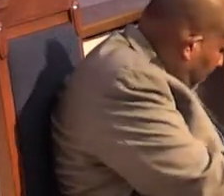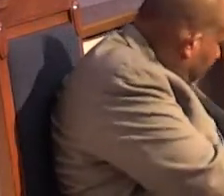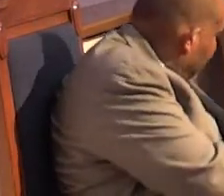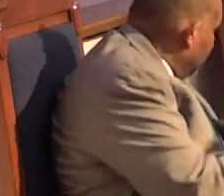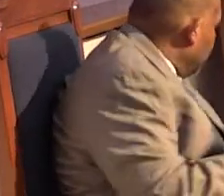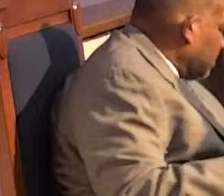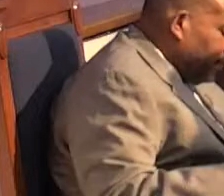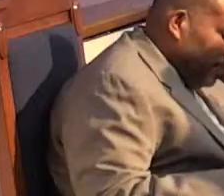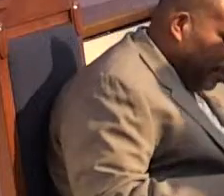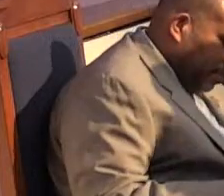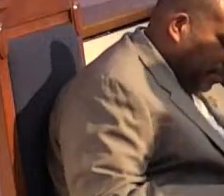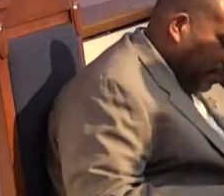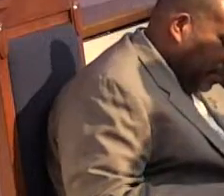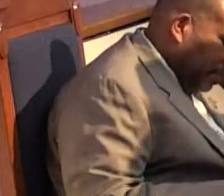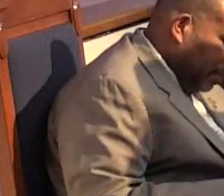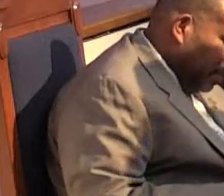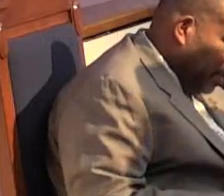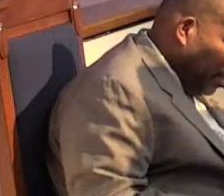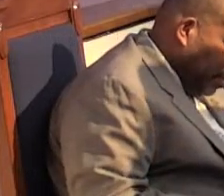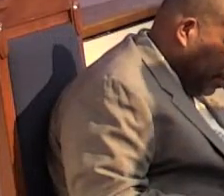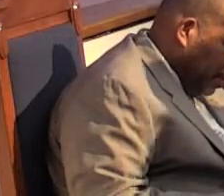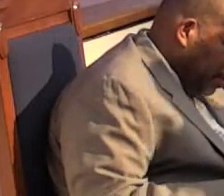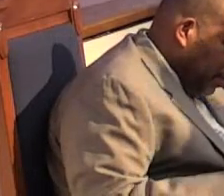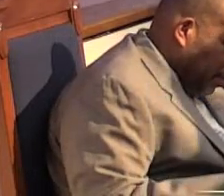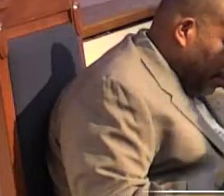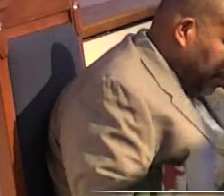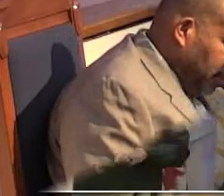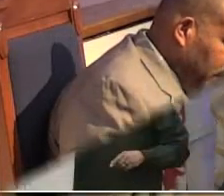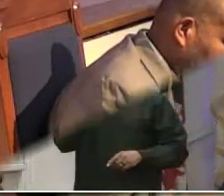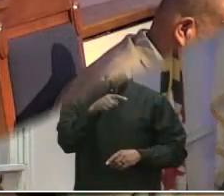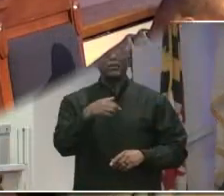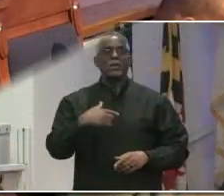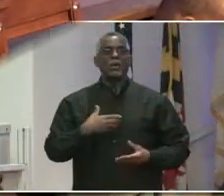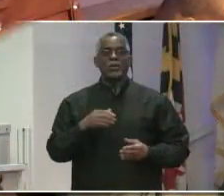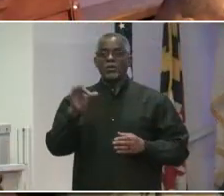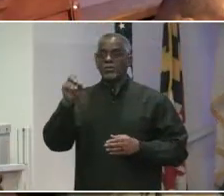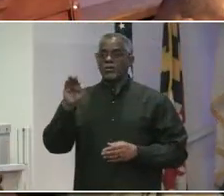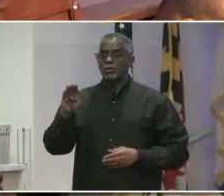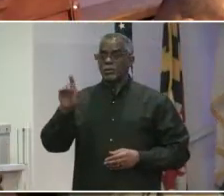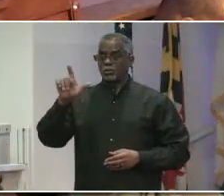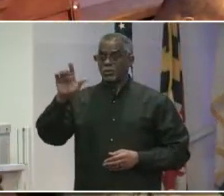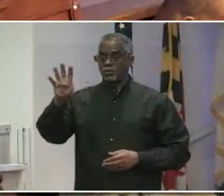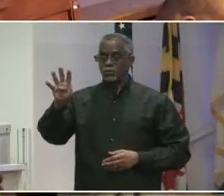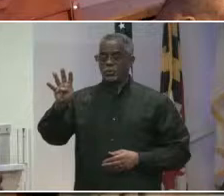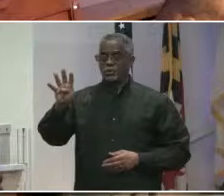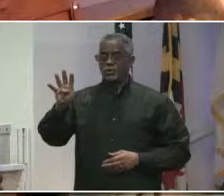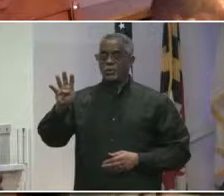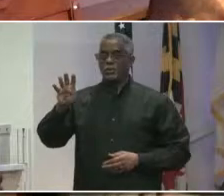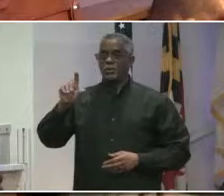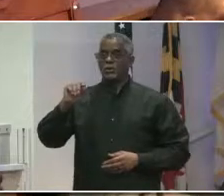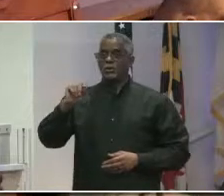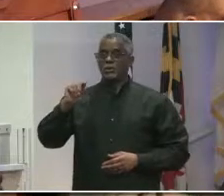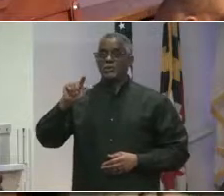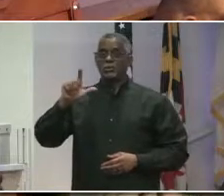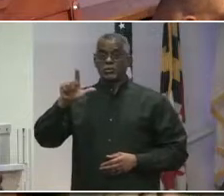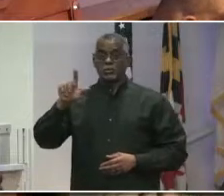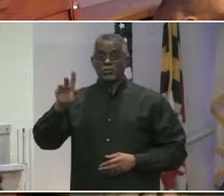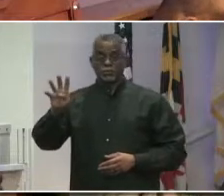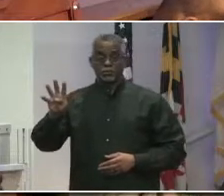This morning, we have a few announcements to make. On February 24th,